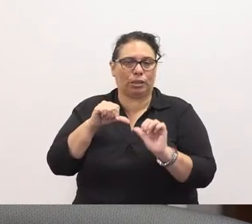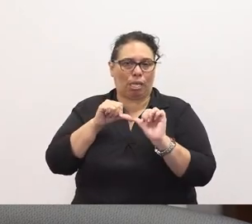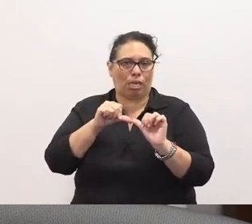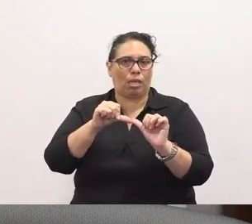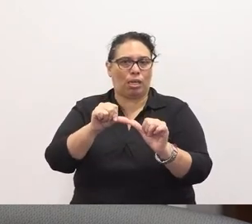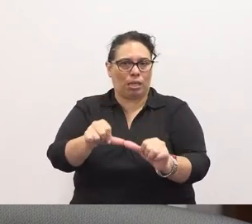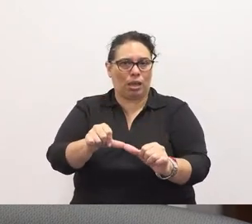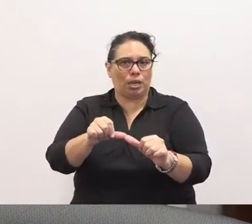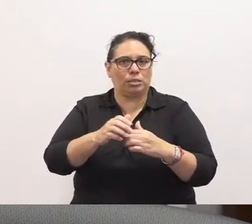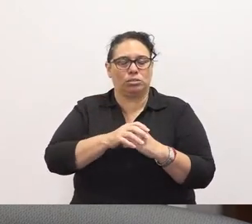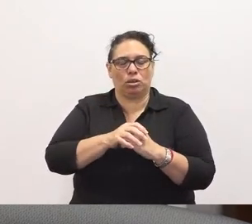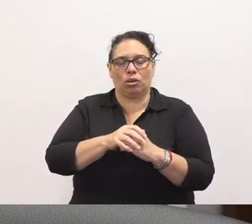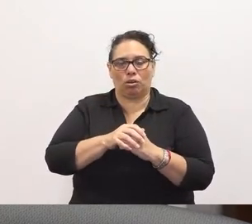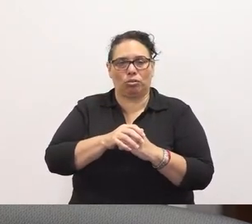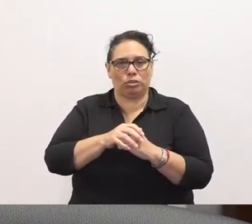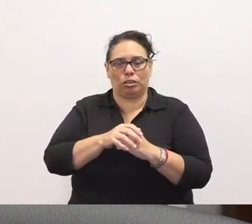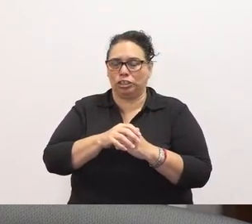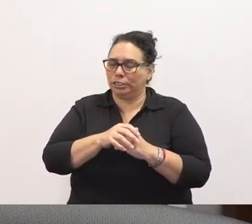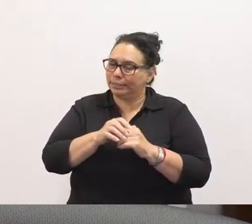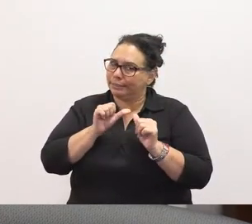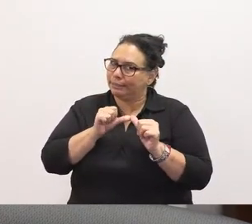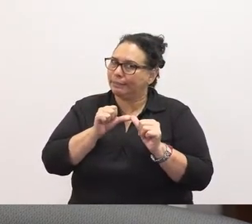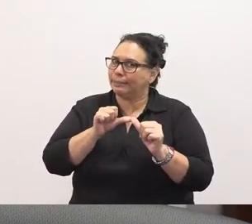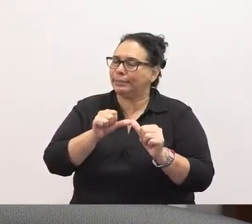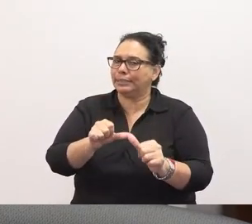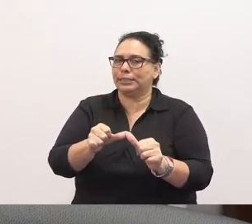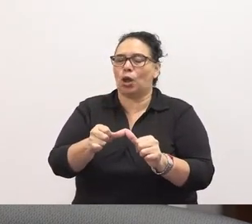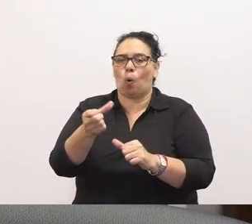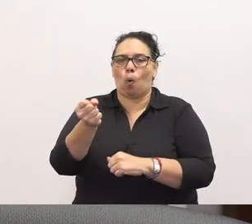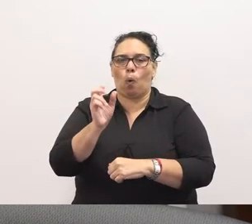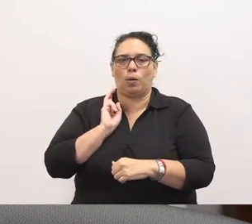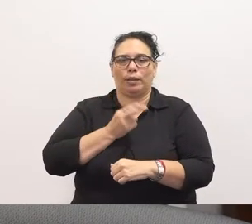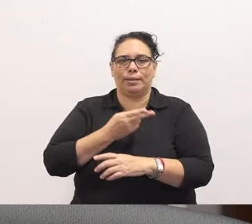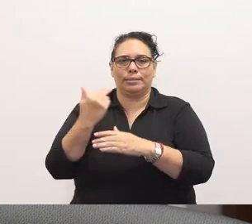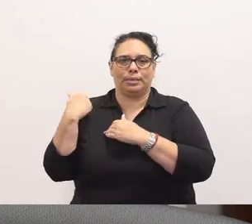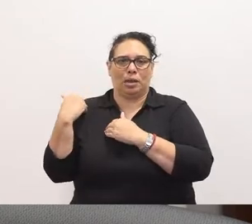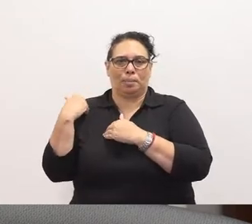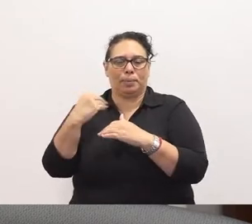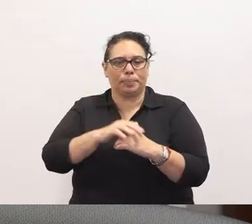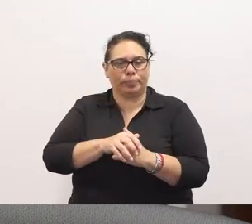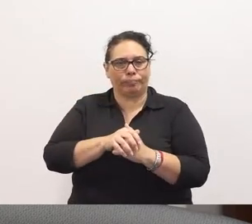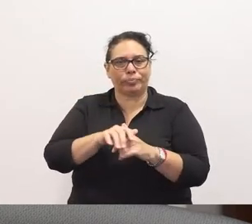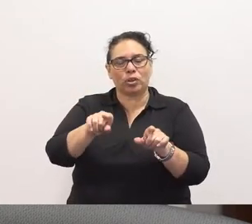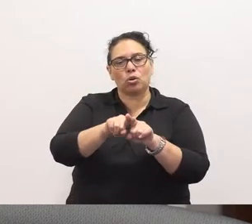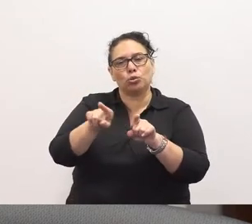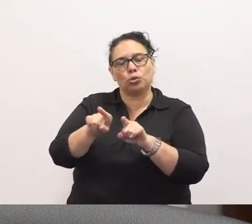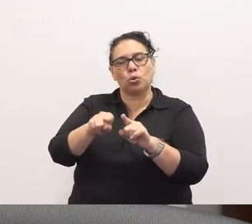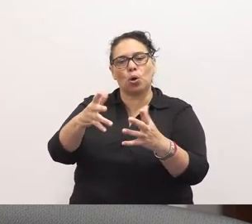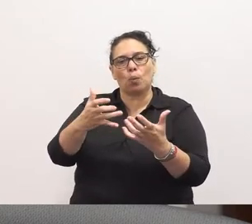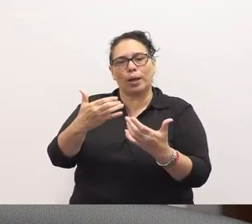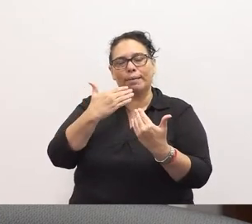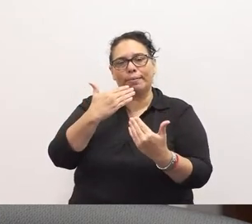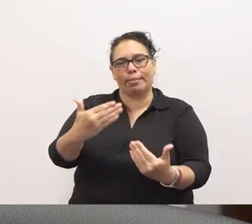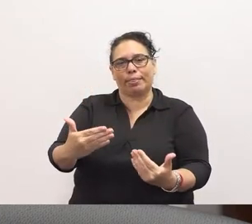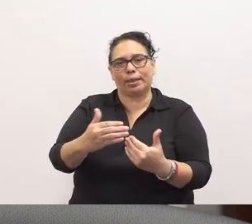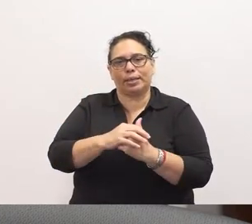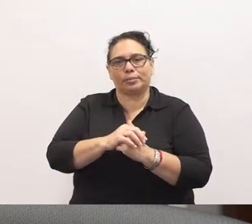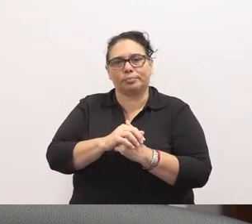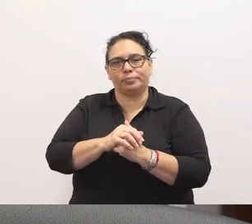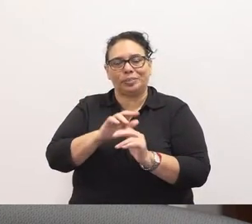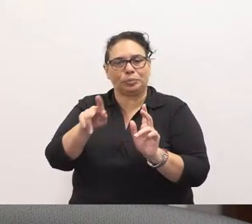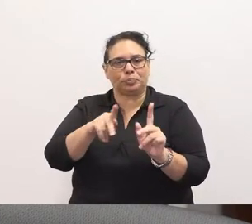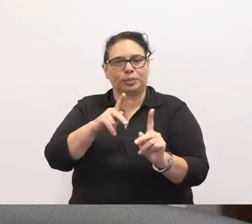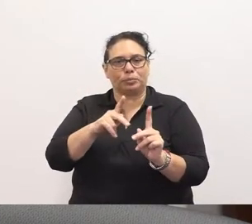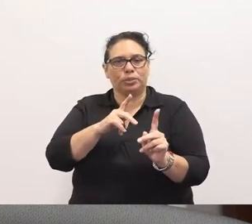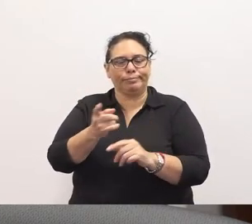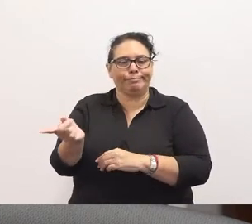basis. So, keep at it. Keep at it. Keep holding us accountable. I also want to thank the folks that